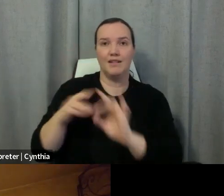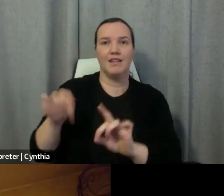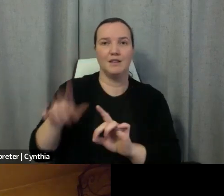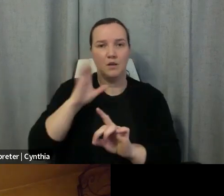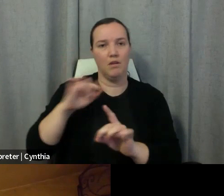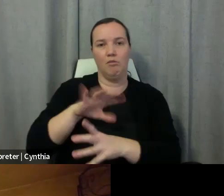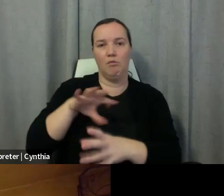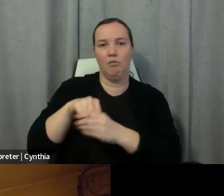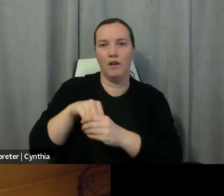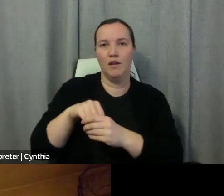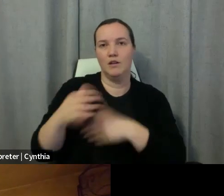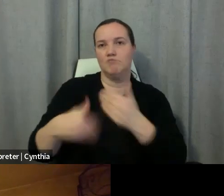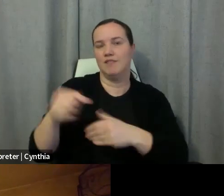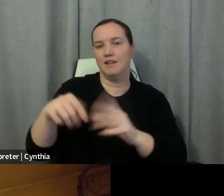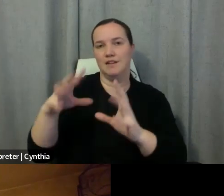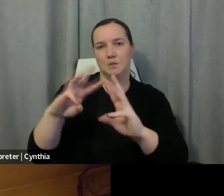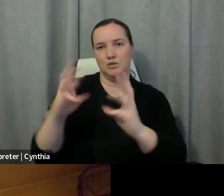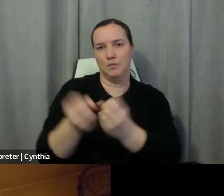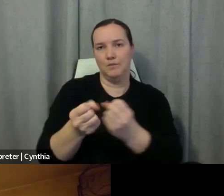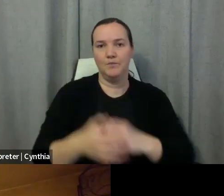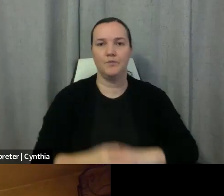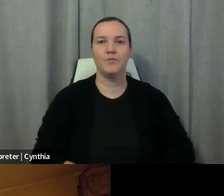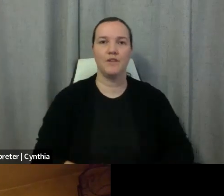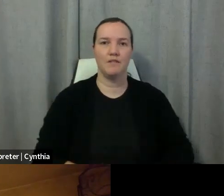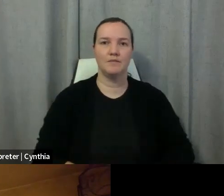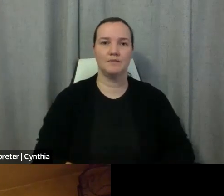that as we go through the sessions.